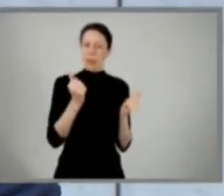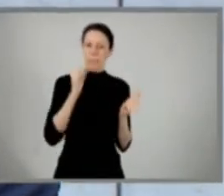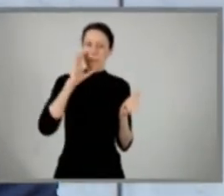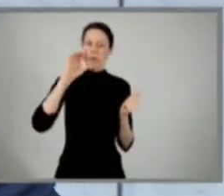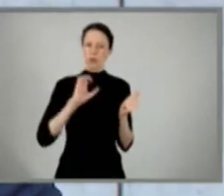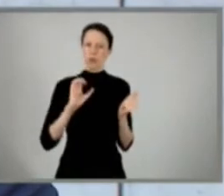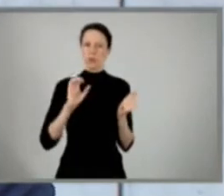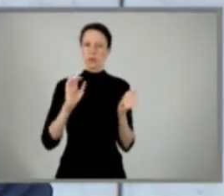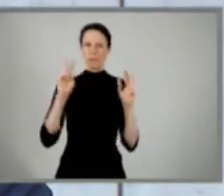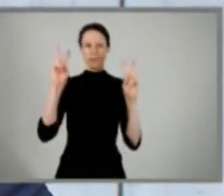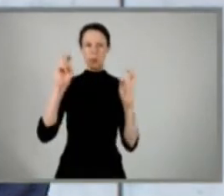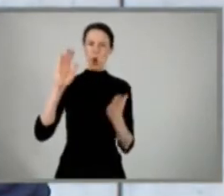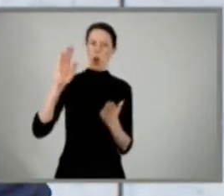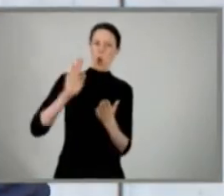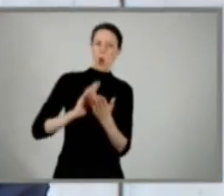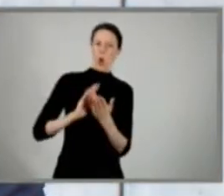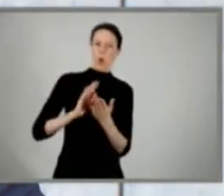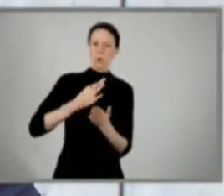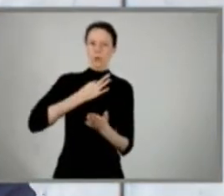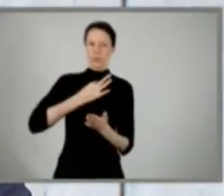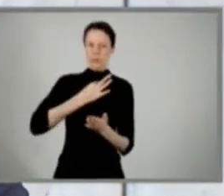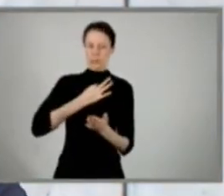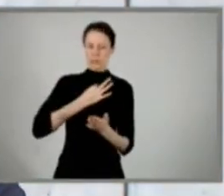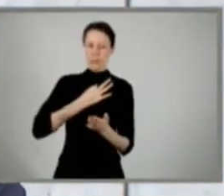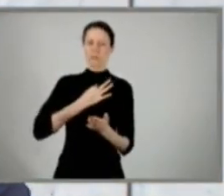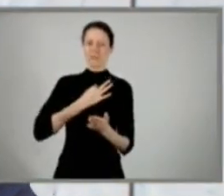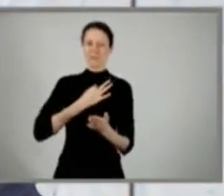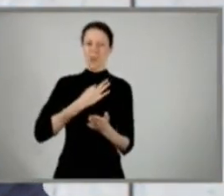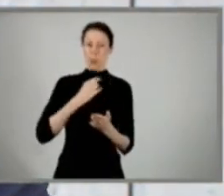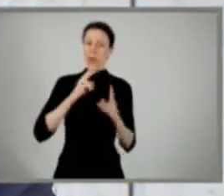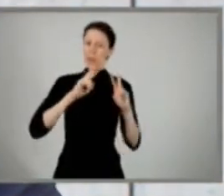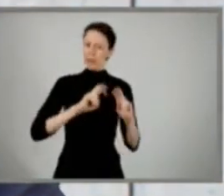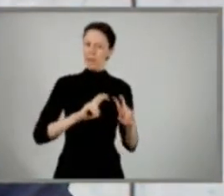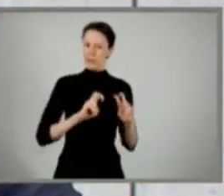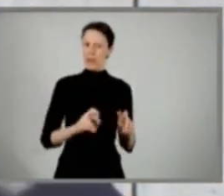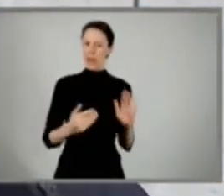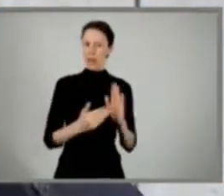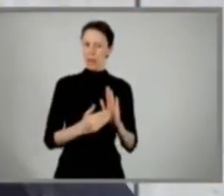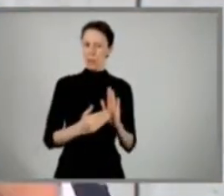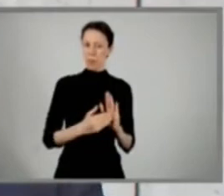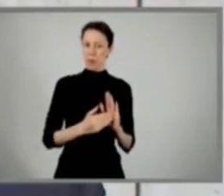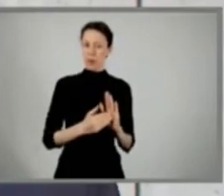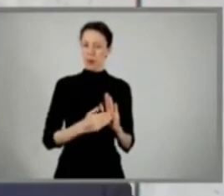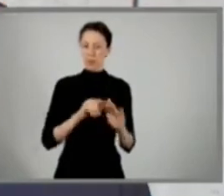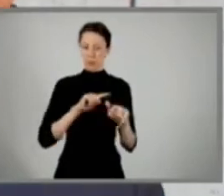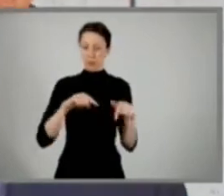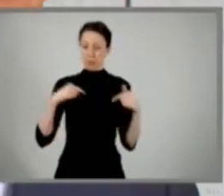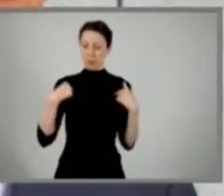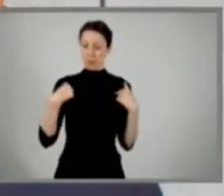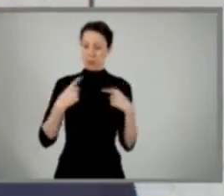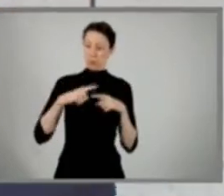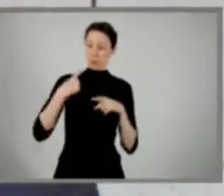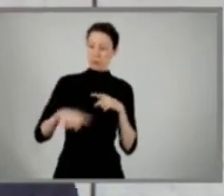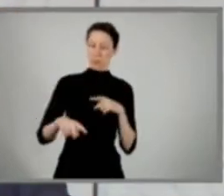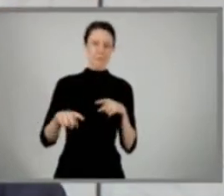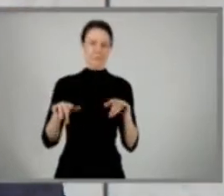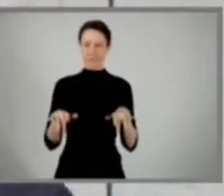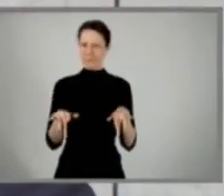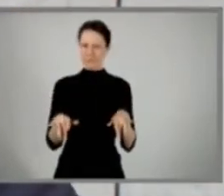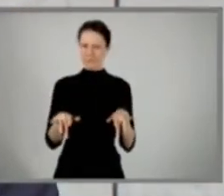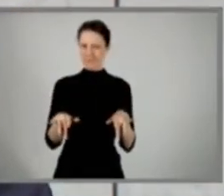that. But the decision then for that to translate into some new access, we have not made that decision at this